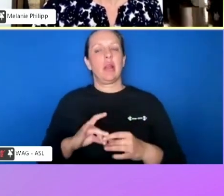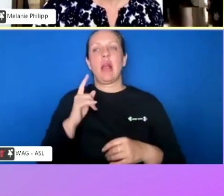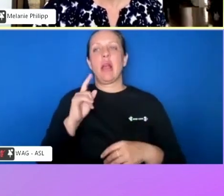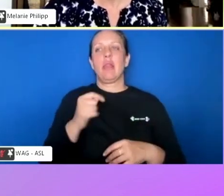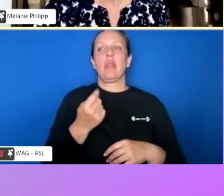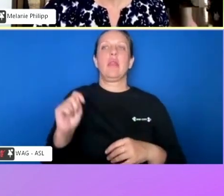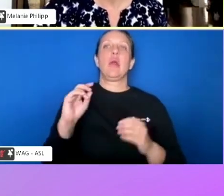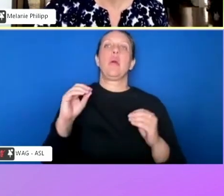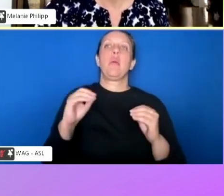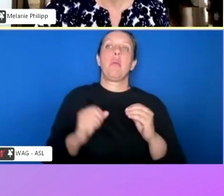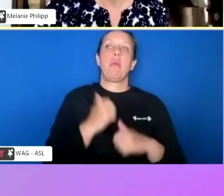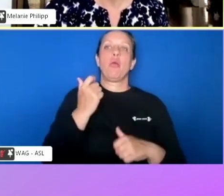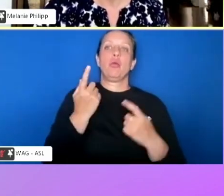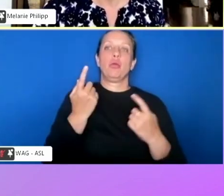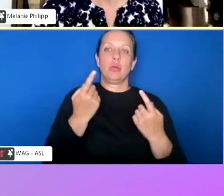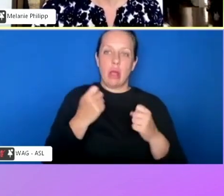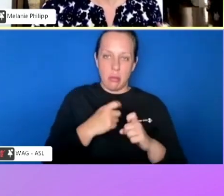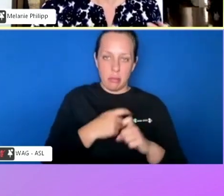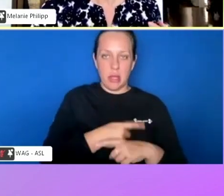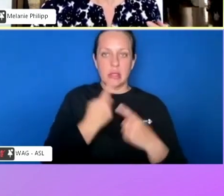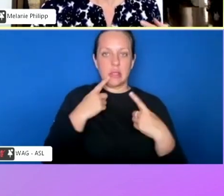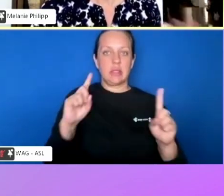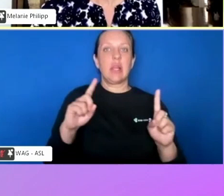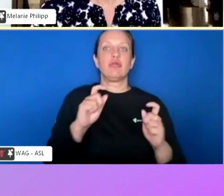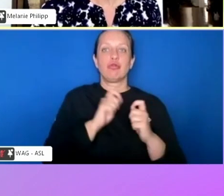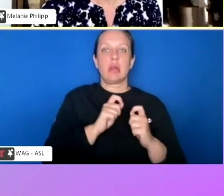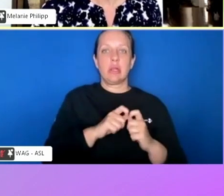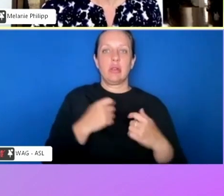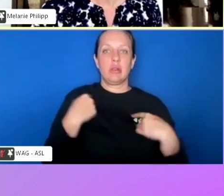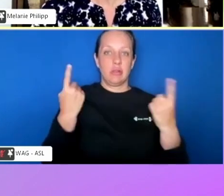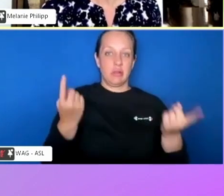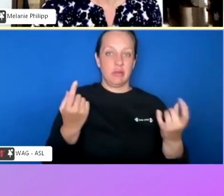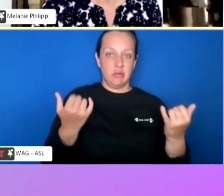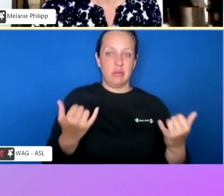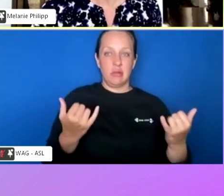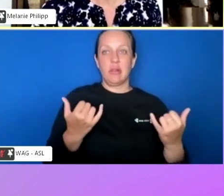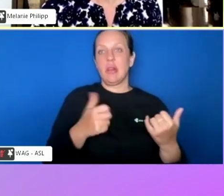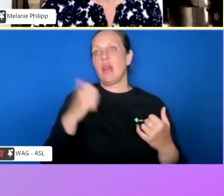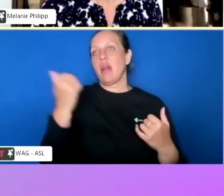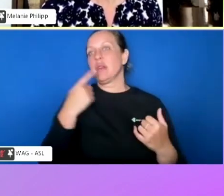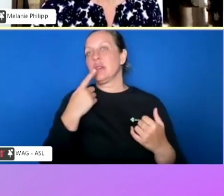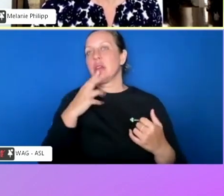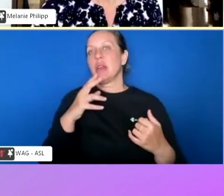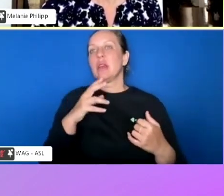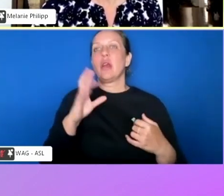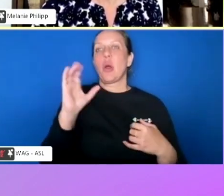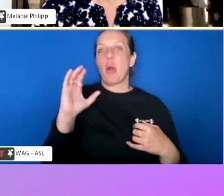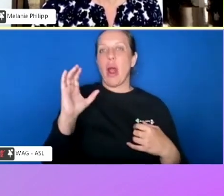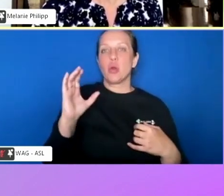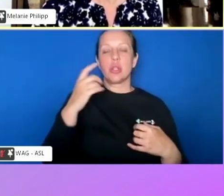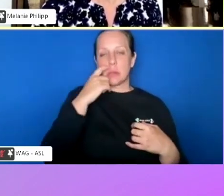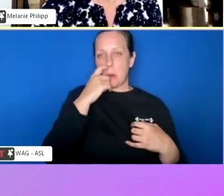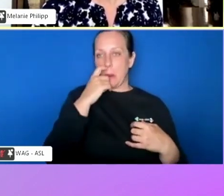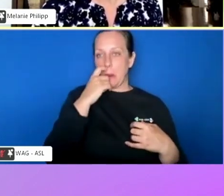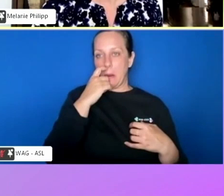most complex success criterion to date. And others have pointed out that browsers are really better suited to